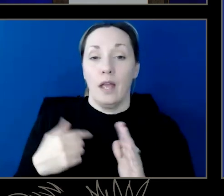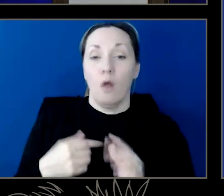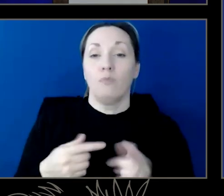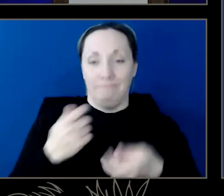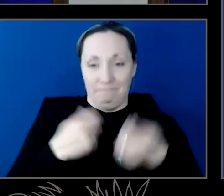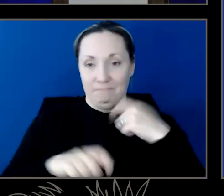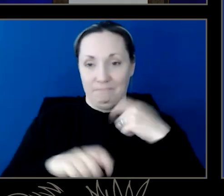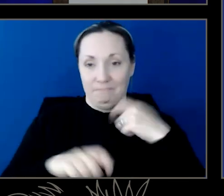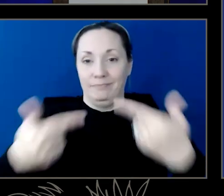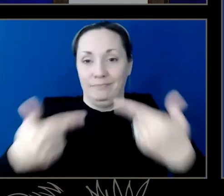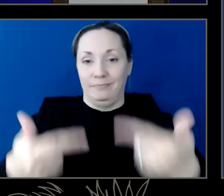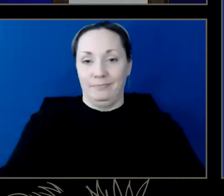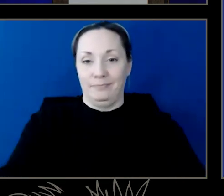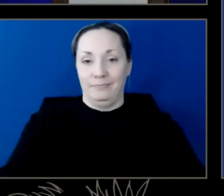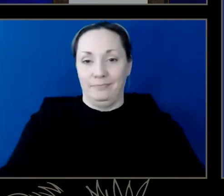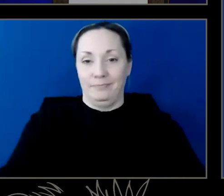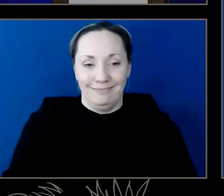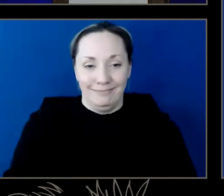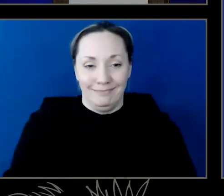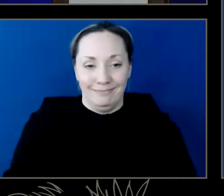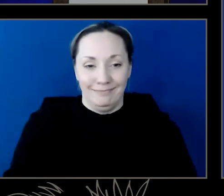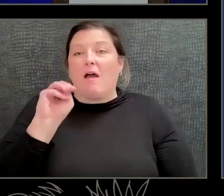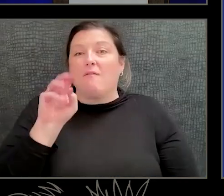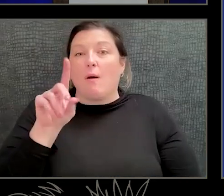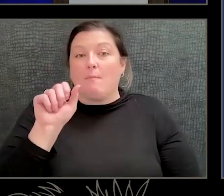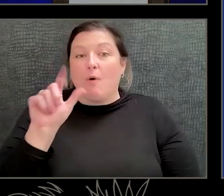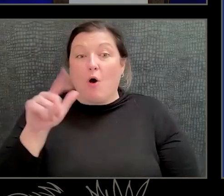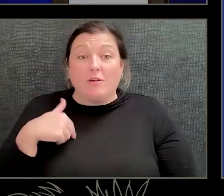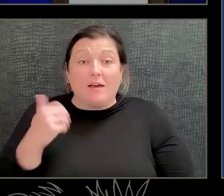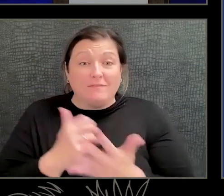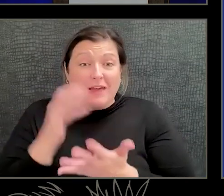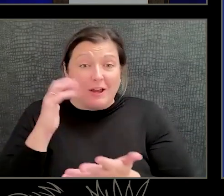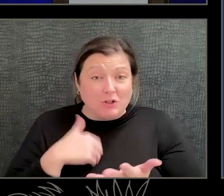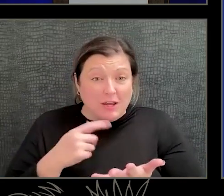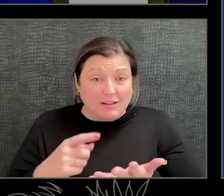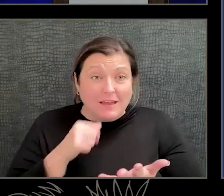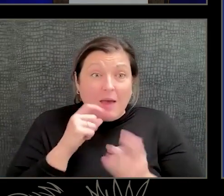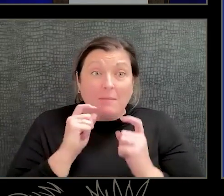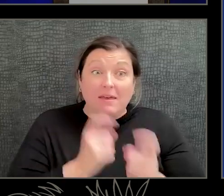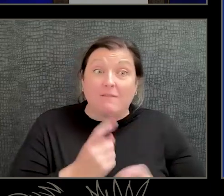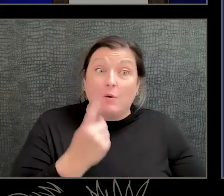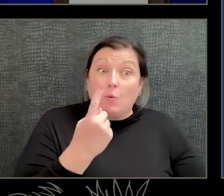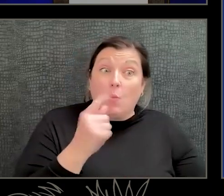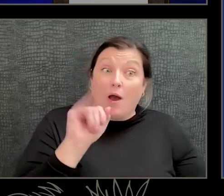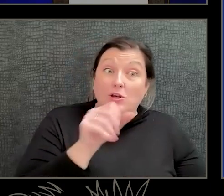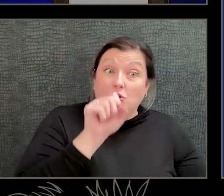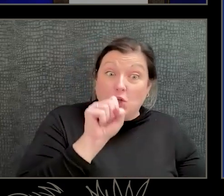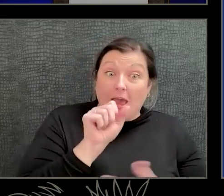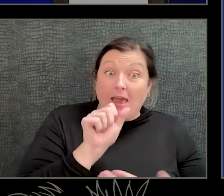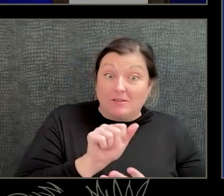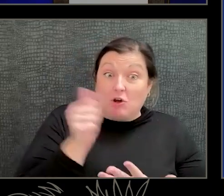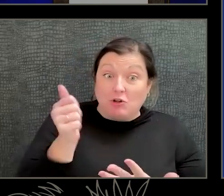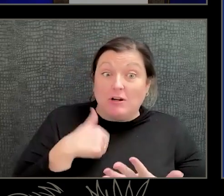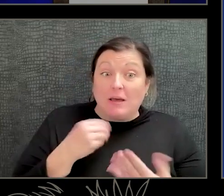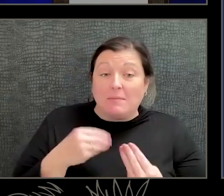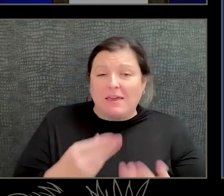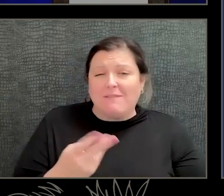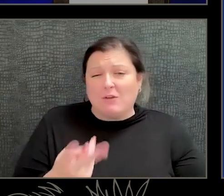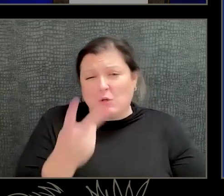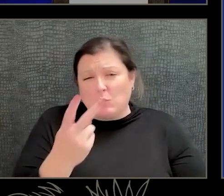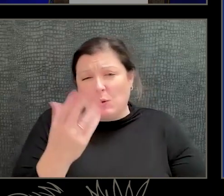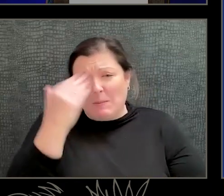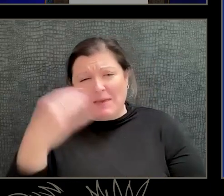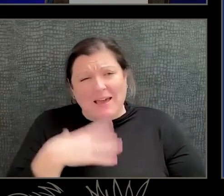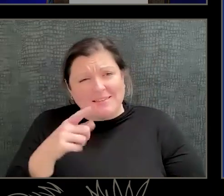gonna be speed running through these now. But I'm very generous. So not only am I giving you one JS alternative, I'm giving you two, because I like you guys, you're a